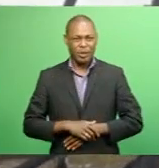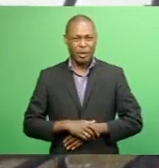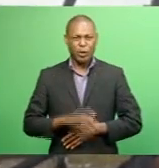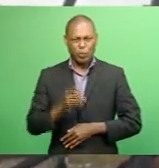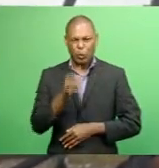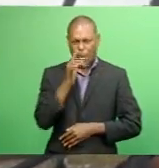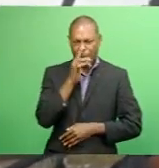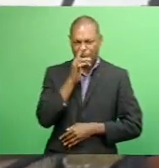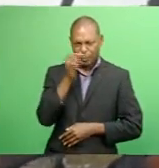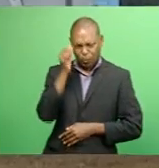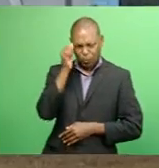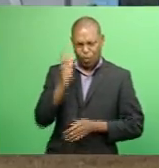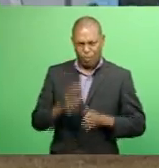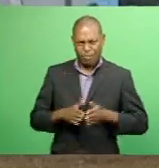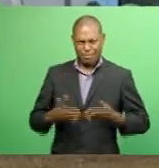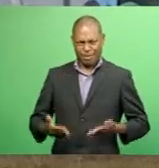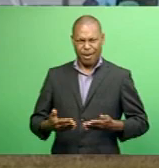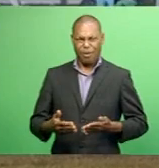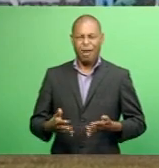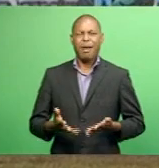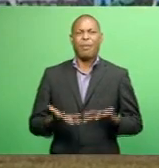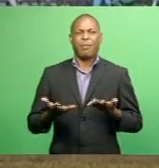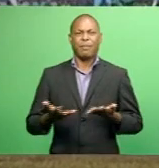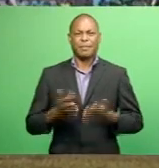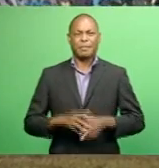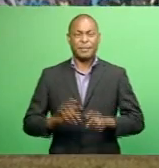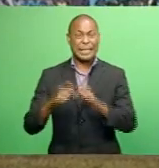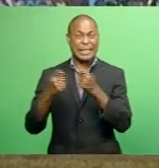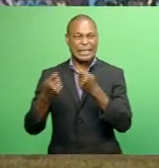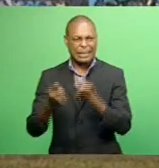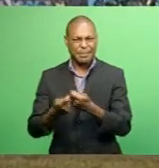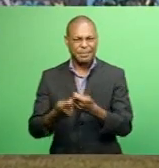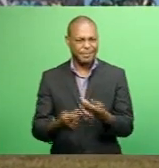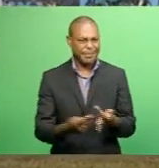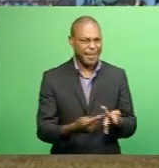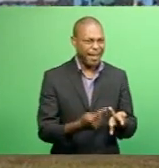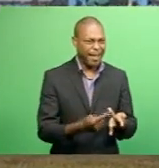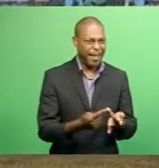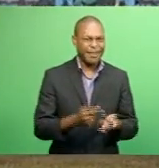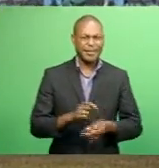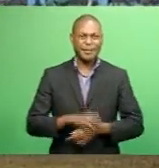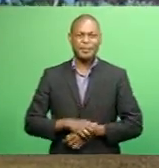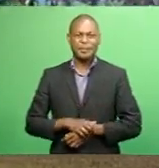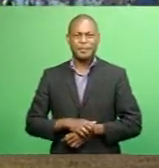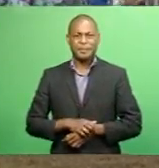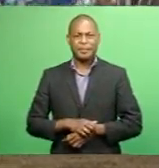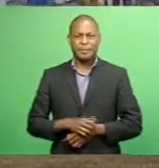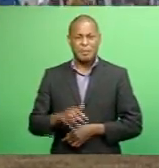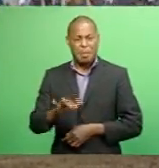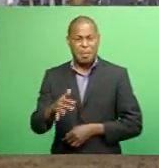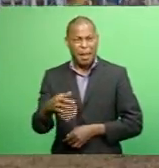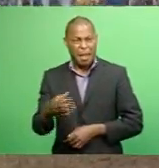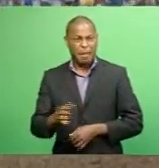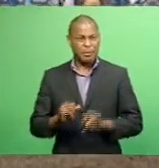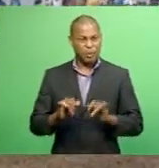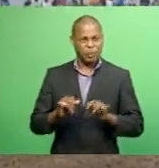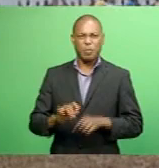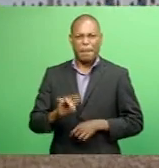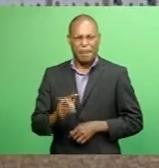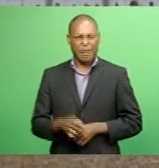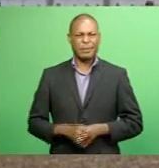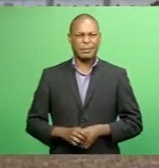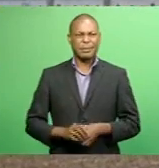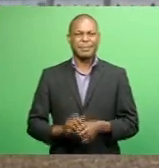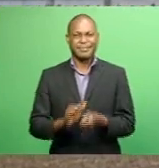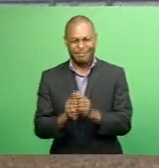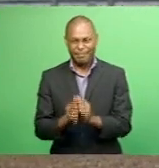how tough these conditions are to play, and it's good to see the teams going about their business as usual. There were some errors in it, but it was good to see, certainly obviously the national reps